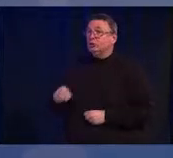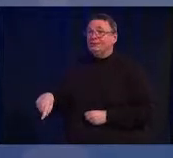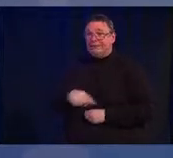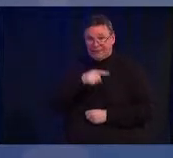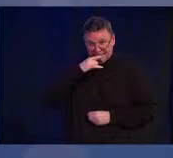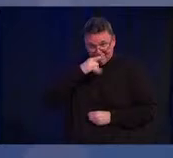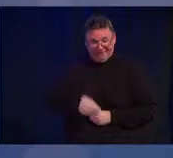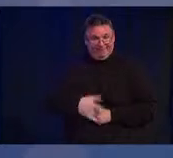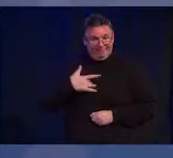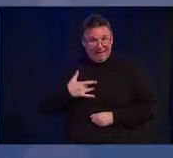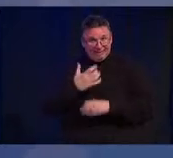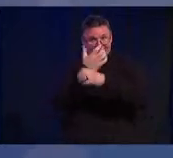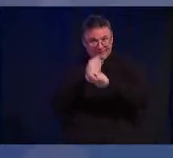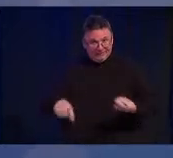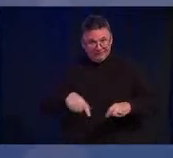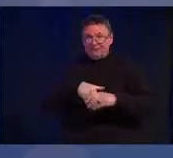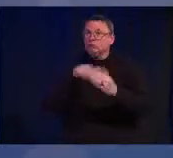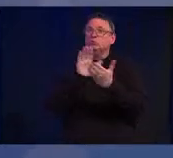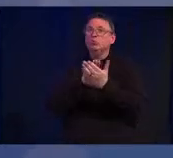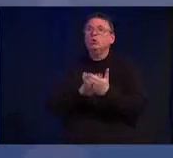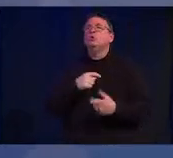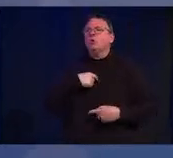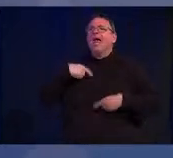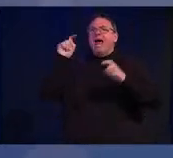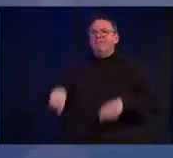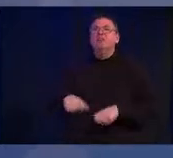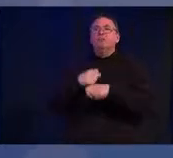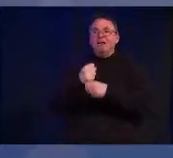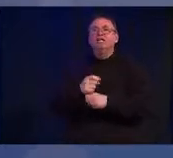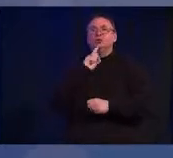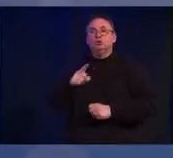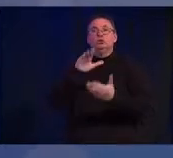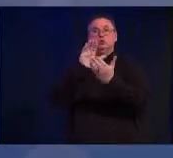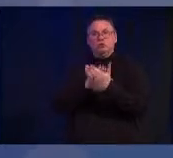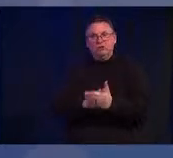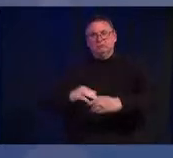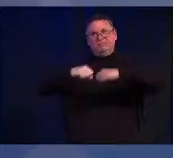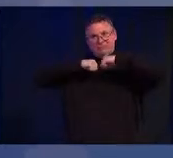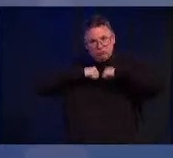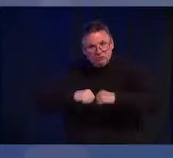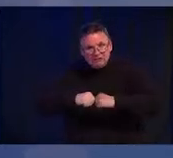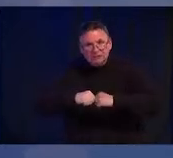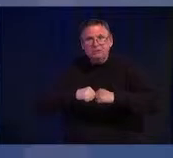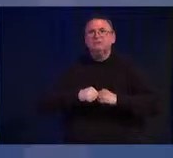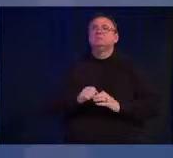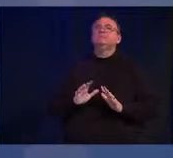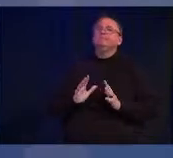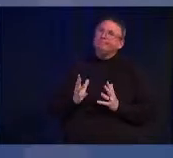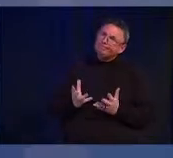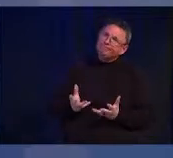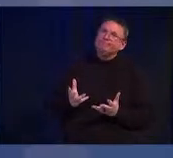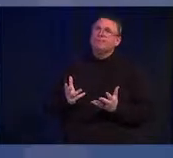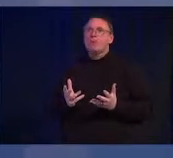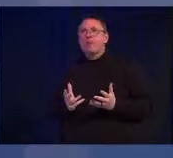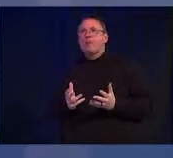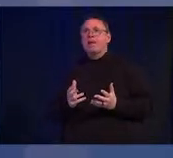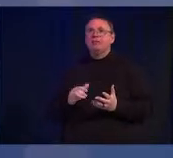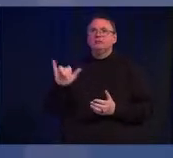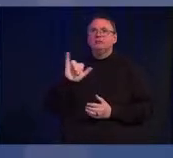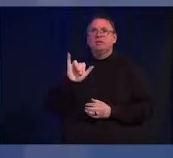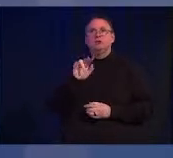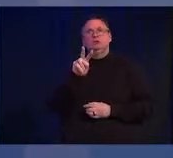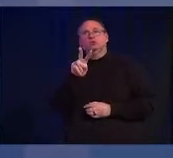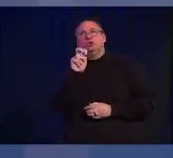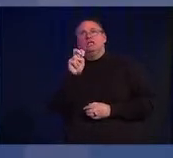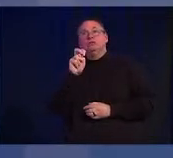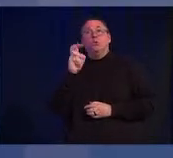at school, we need to make sure that our schools are as secure as 200 West Washington Street, the State